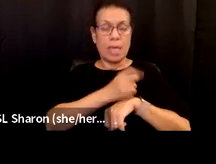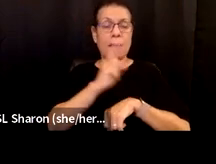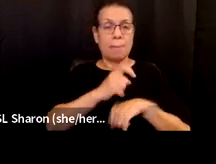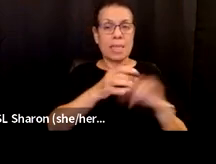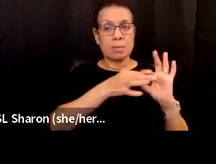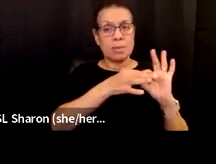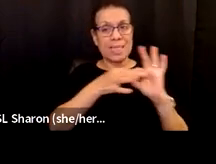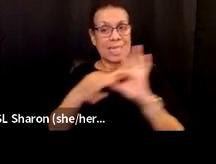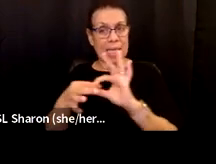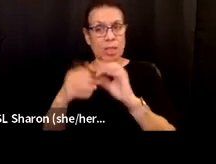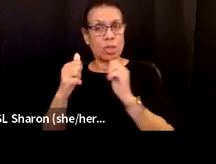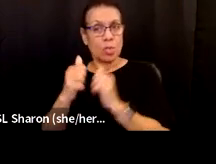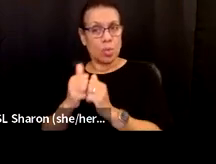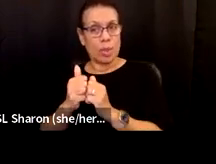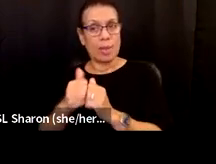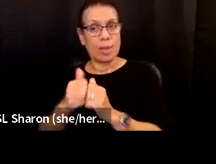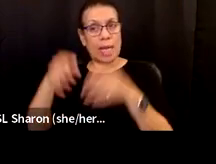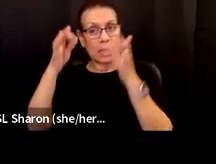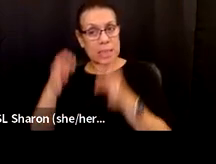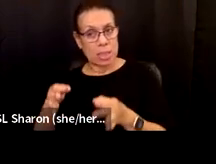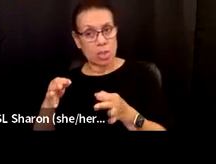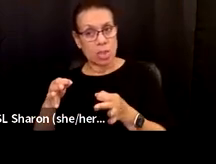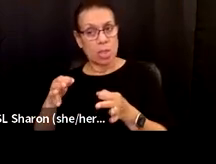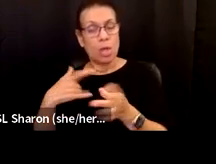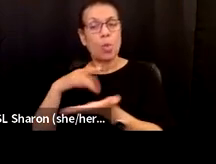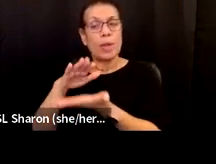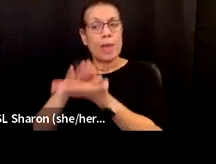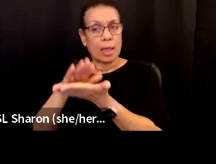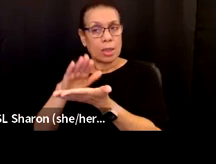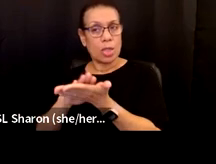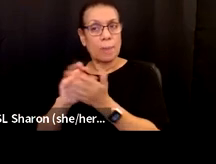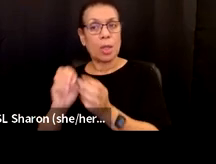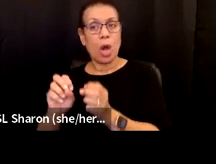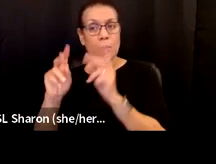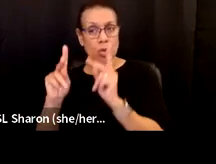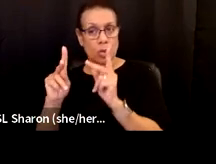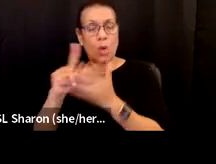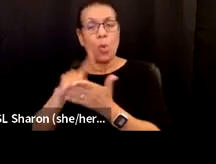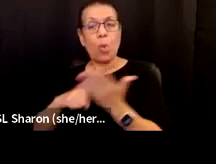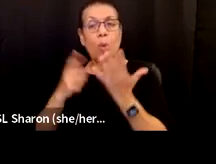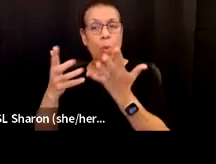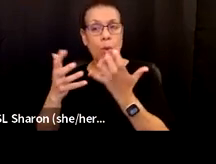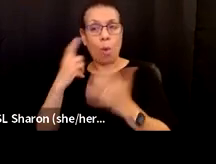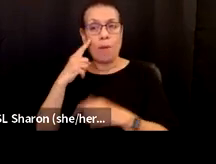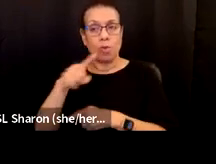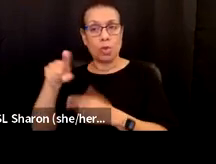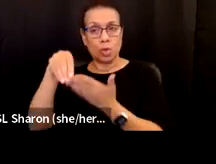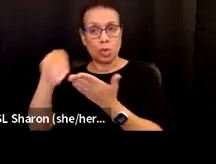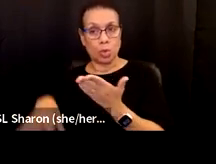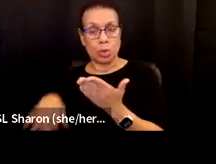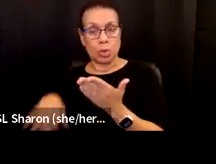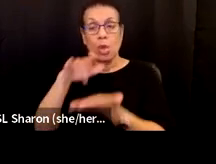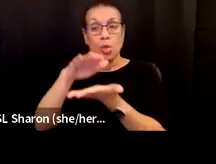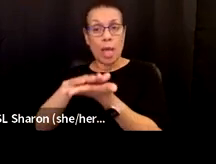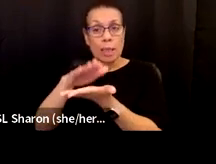decisions related to academic opportunities that we expect for students and in fact it's those academic